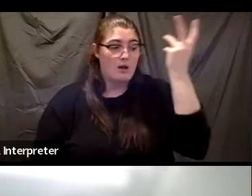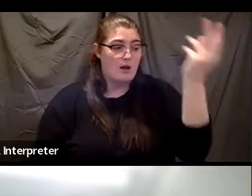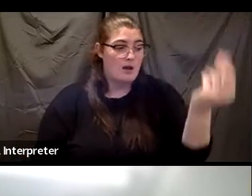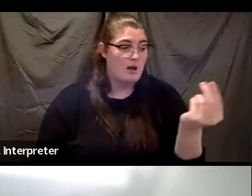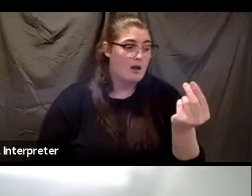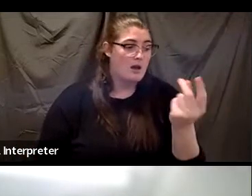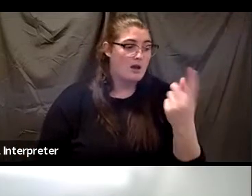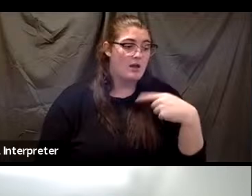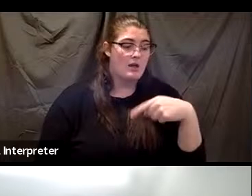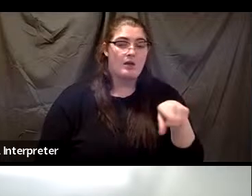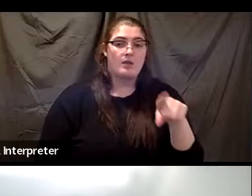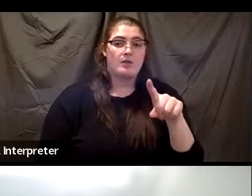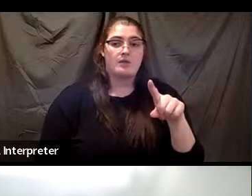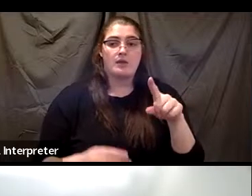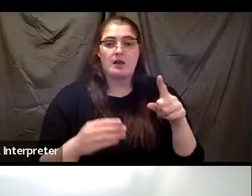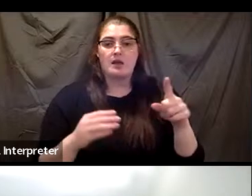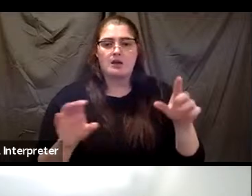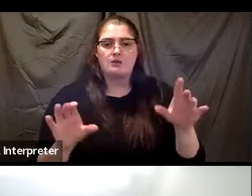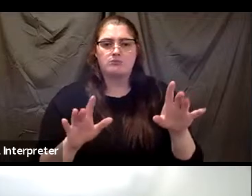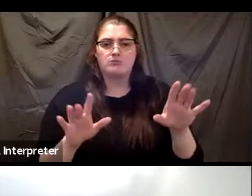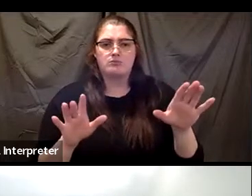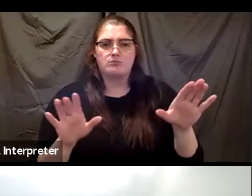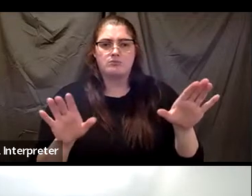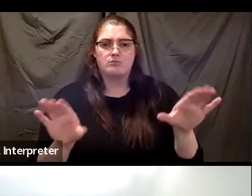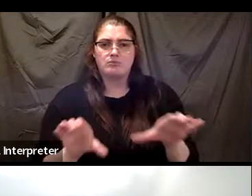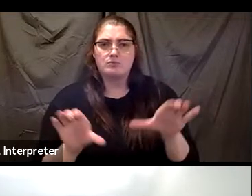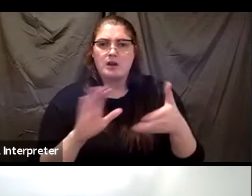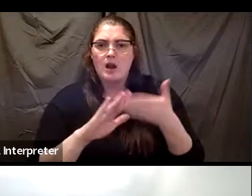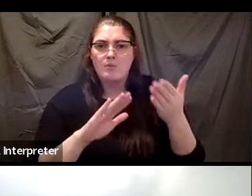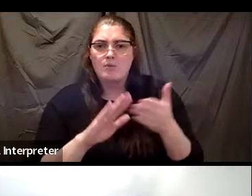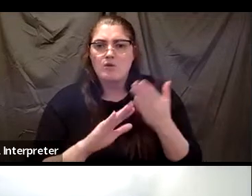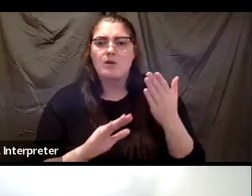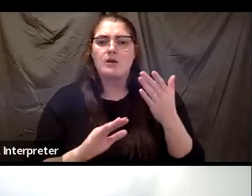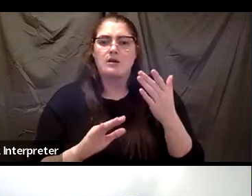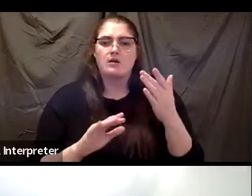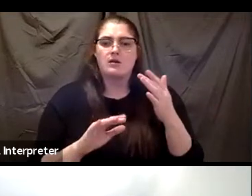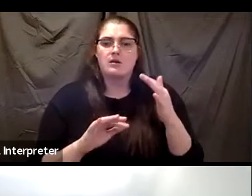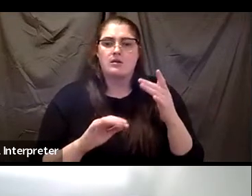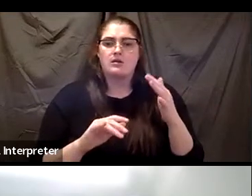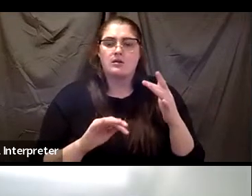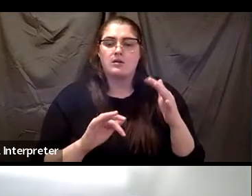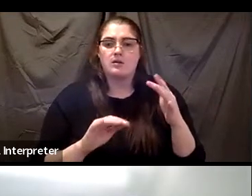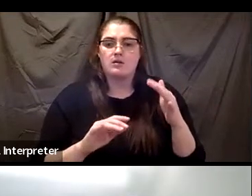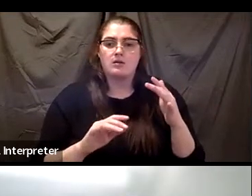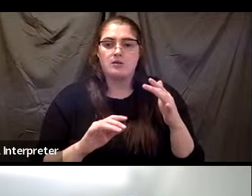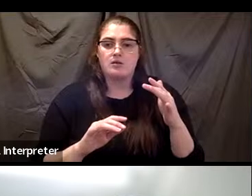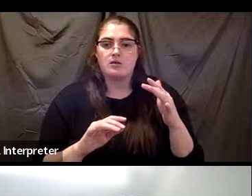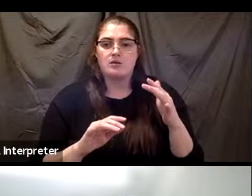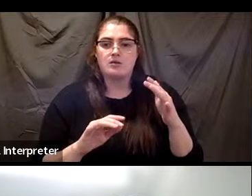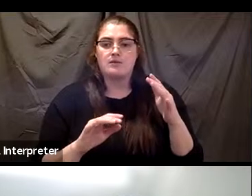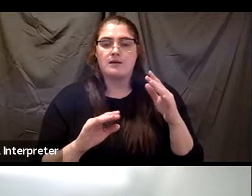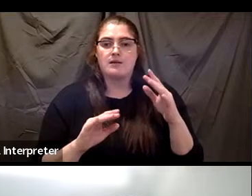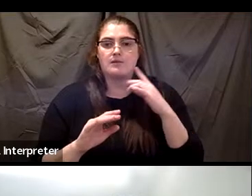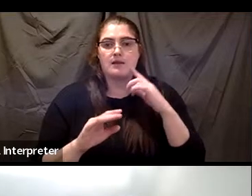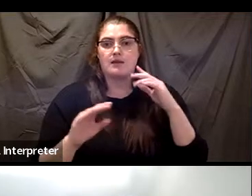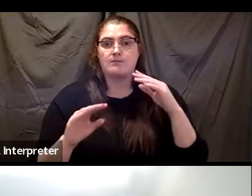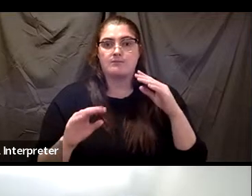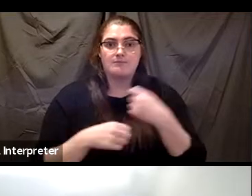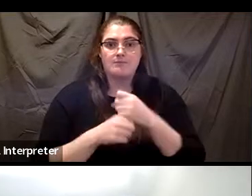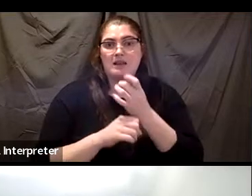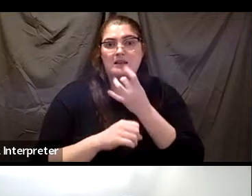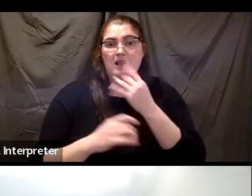conducted an operation where they did enhance um, the the lights there.